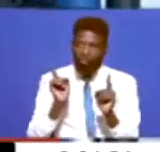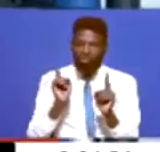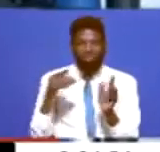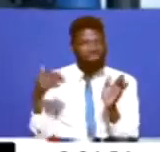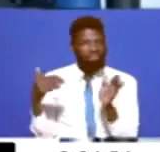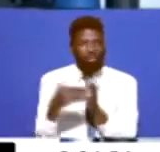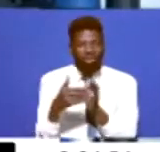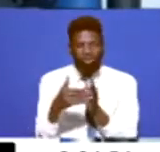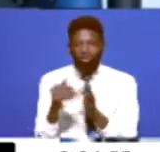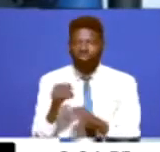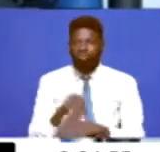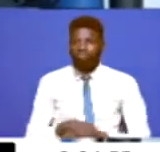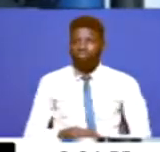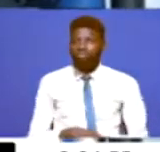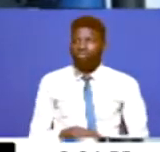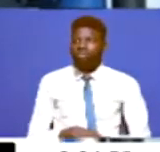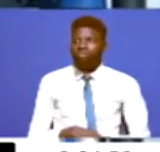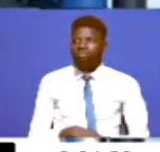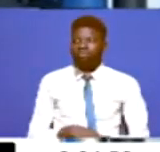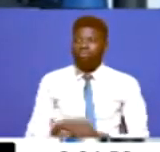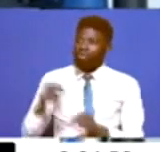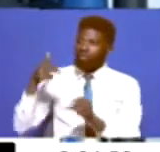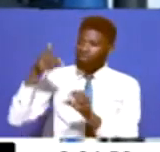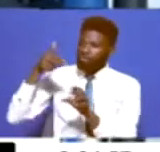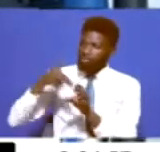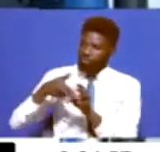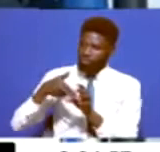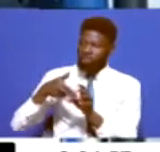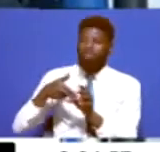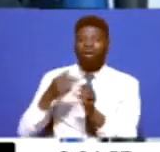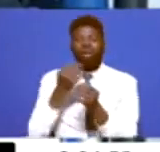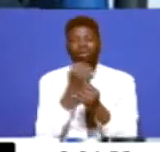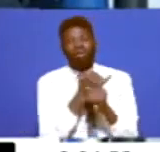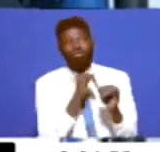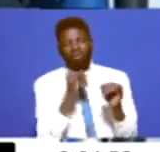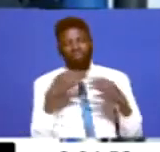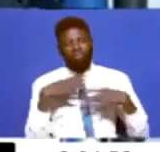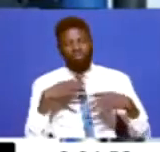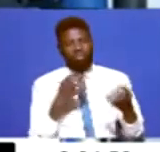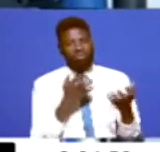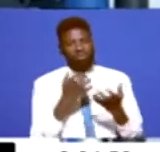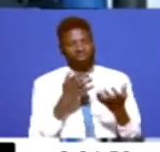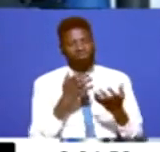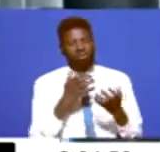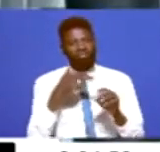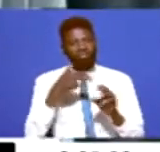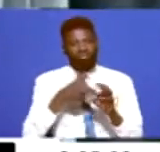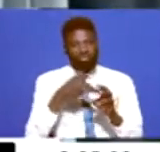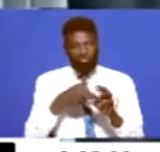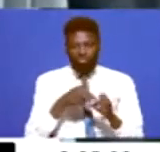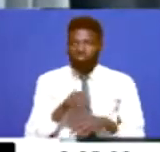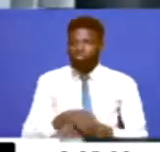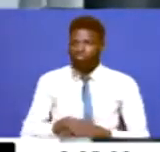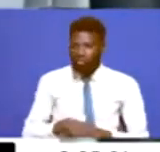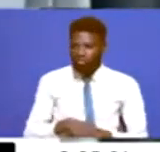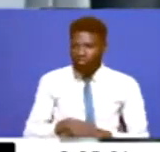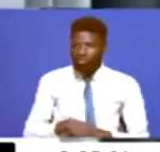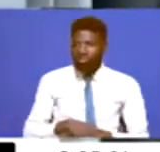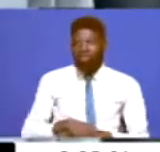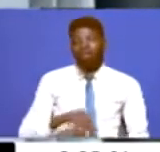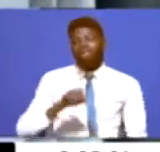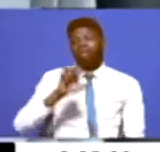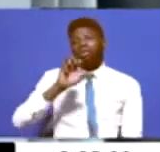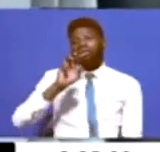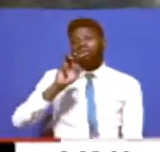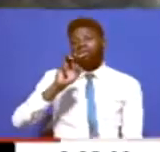kabisa. The pumps are usually fed by independent petroleum dealers. The Energy and Petroleum Regulatory Authority, EPRA, has warned the